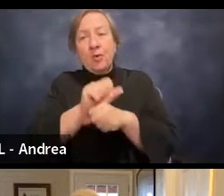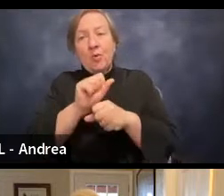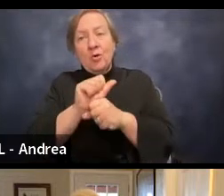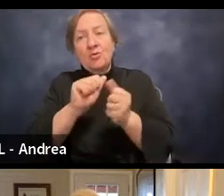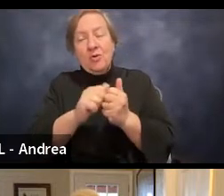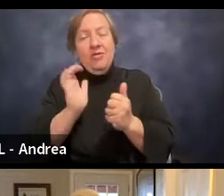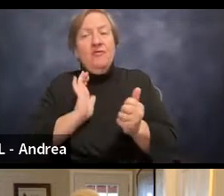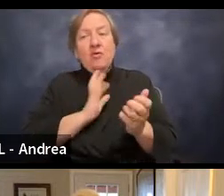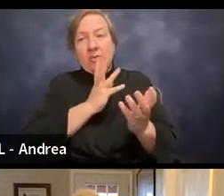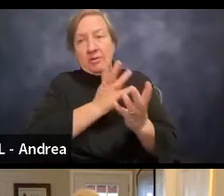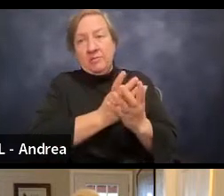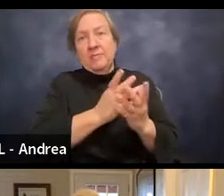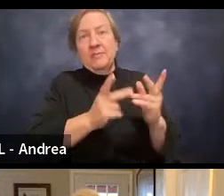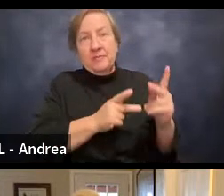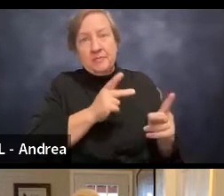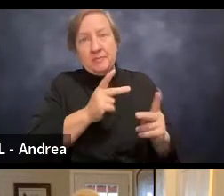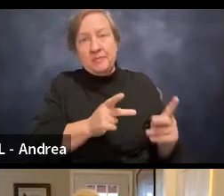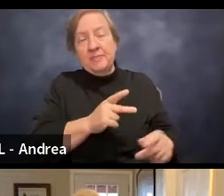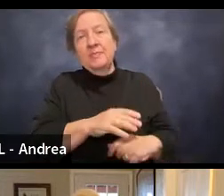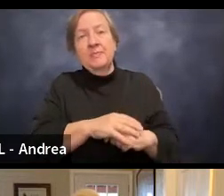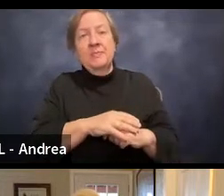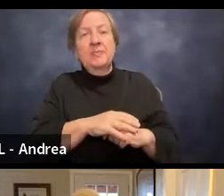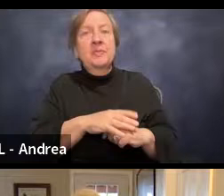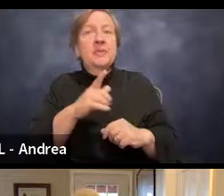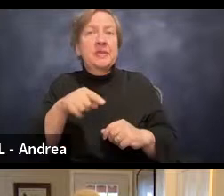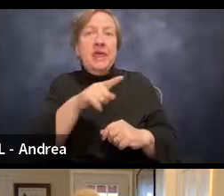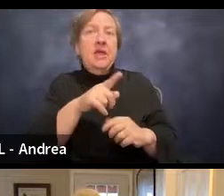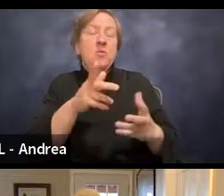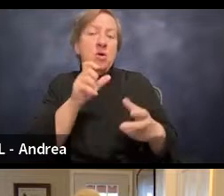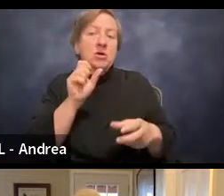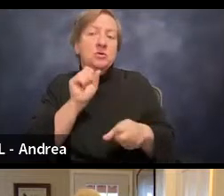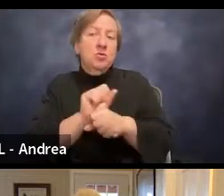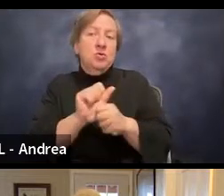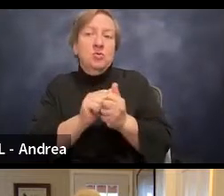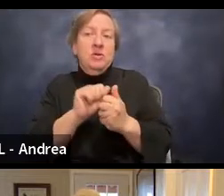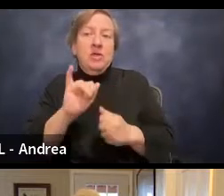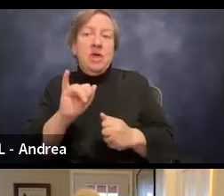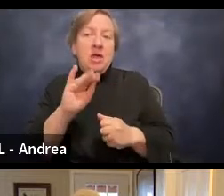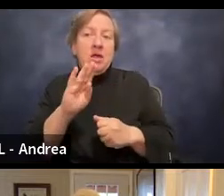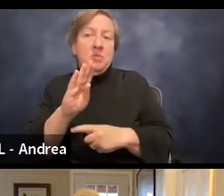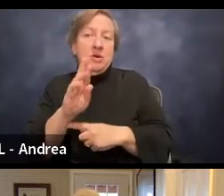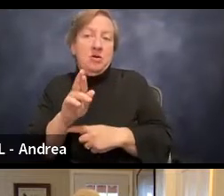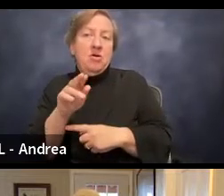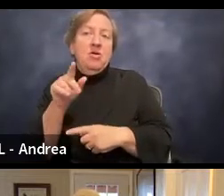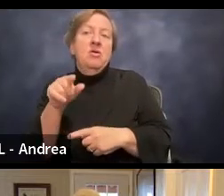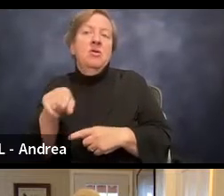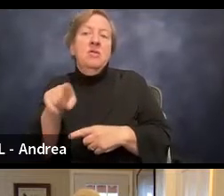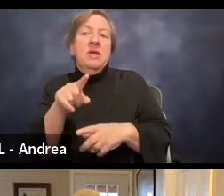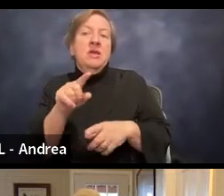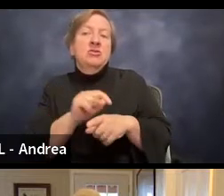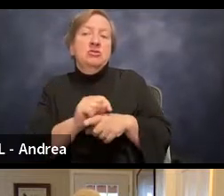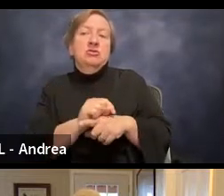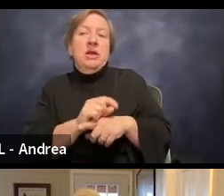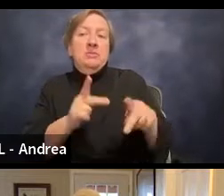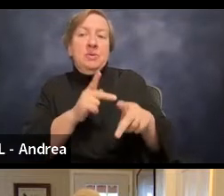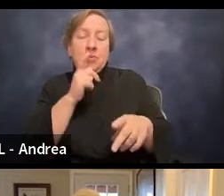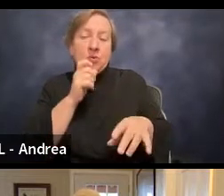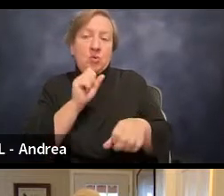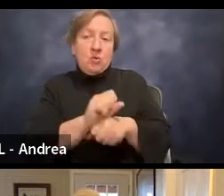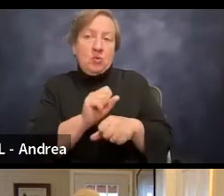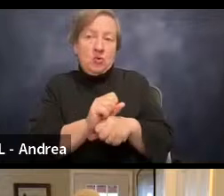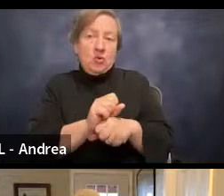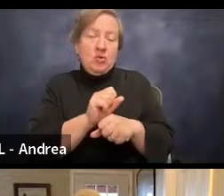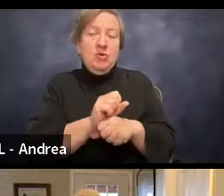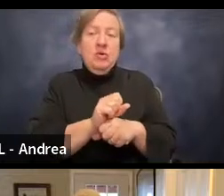incarcerated individuals, and they really want to work with IBR, and they're training the folks that we're going to need for